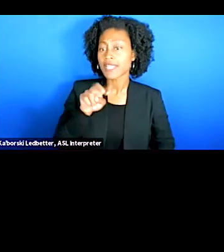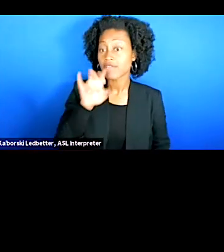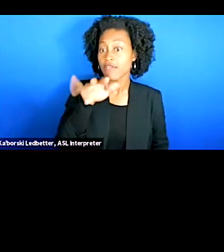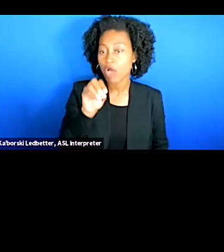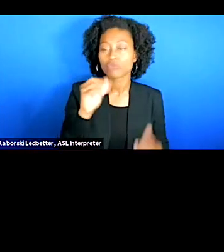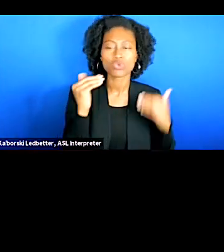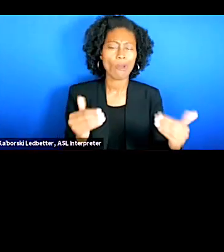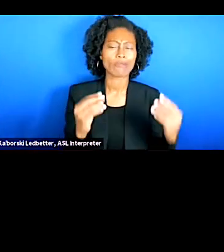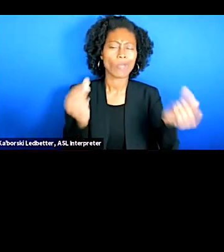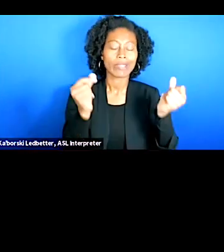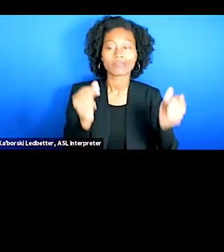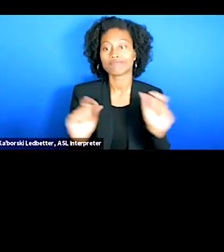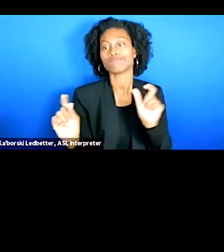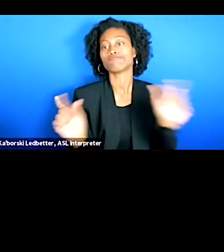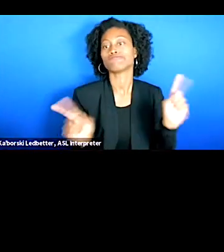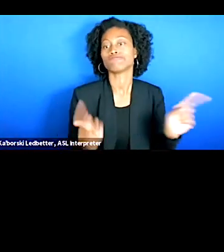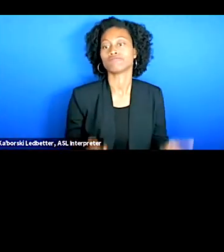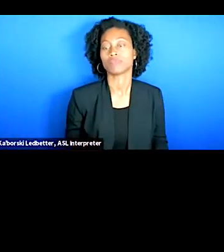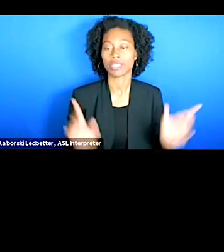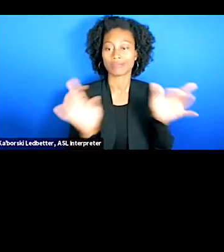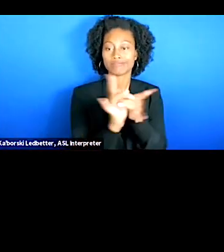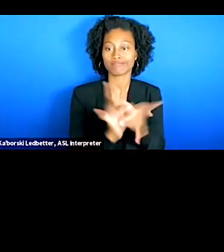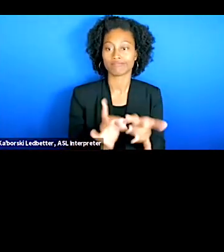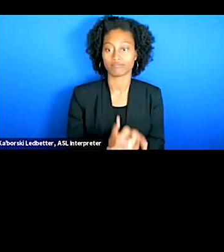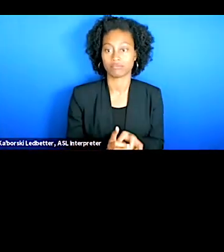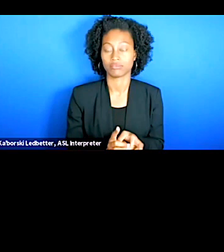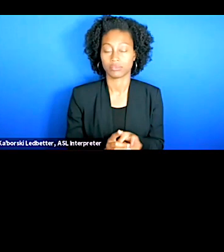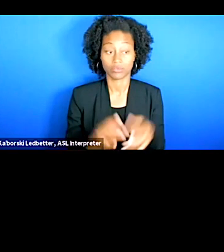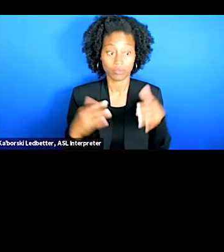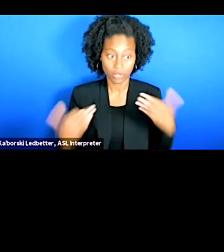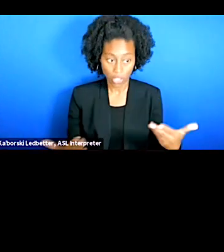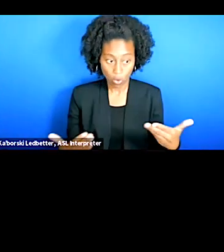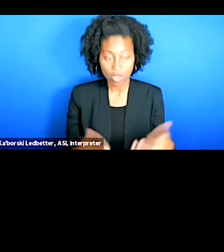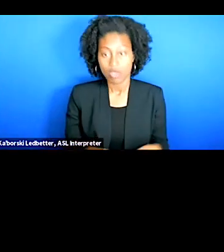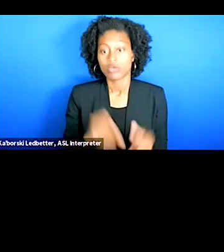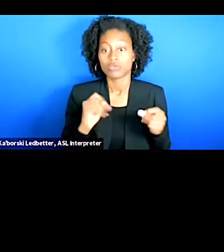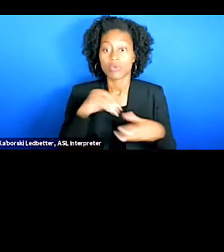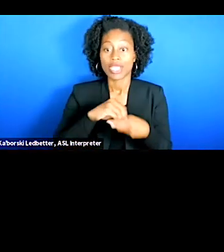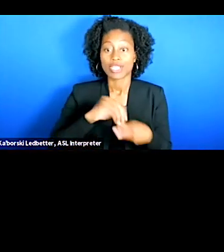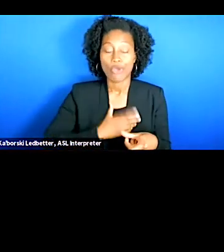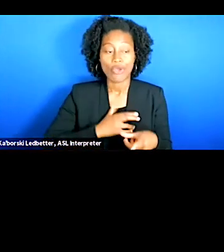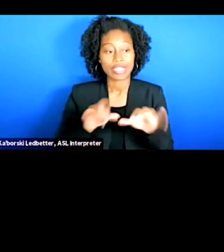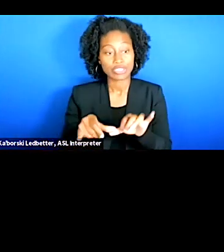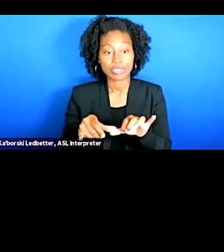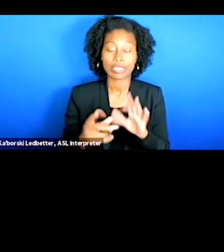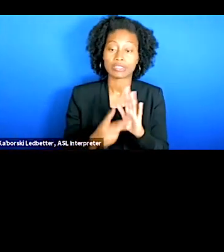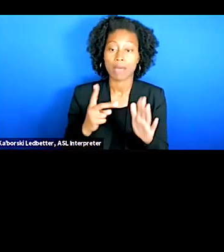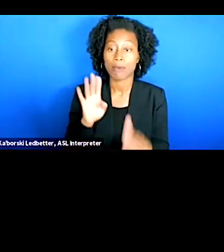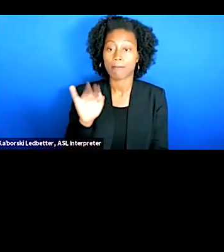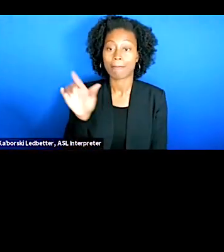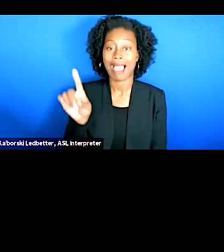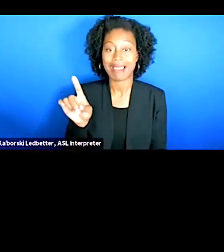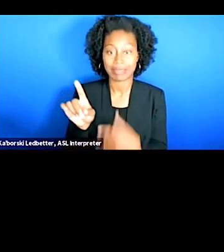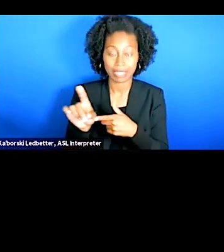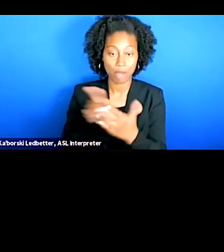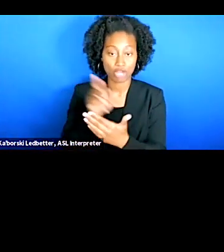code everything there. So what I want to show you is within our Engineering Beyond the Double Bind project that we've been using for